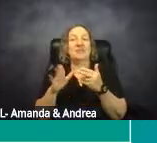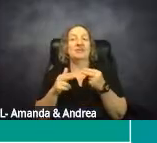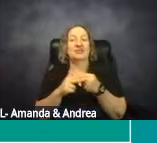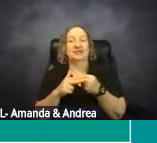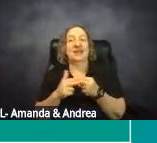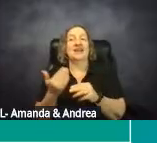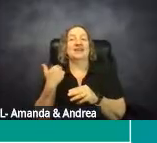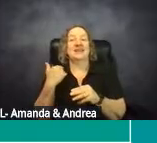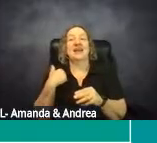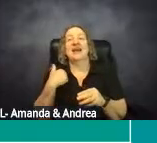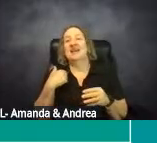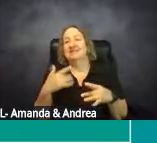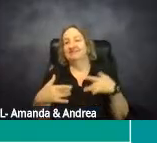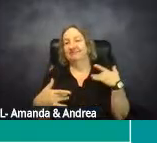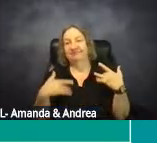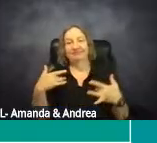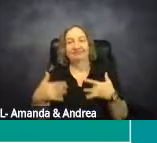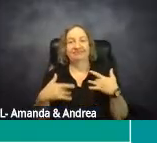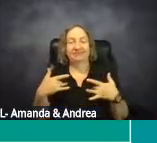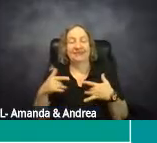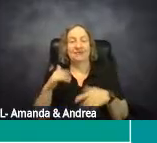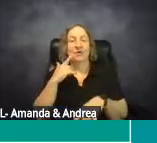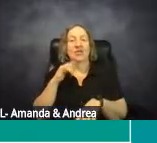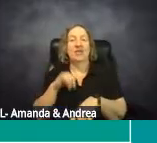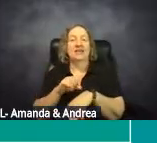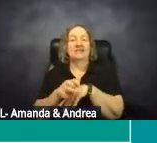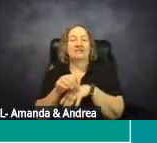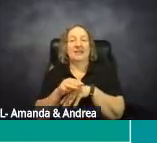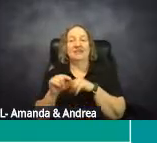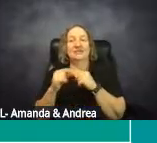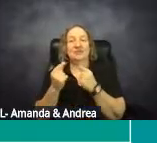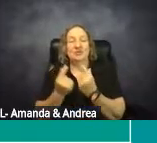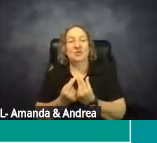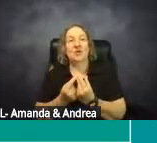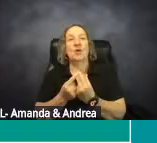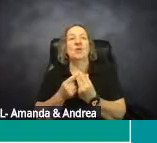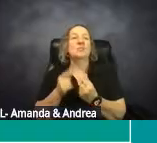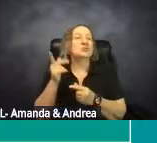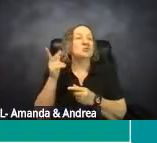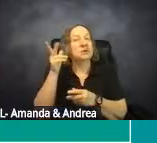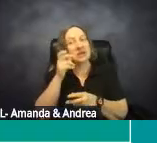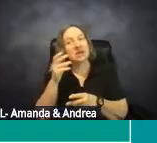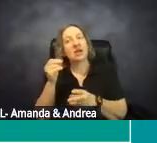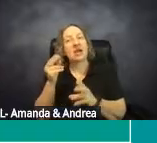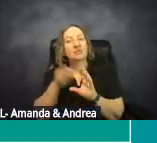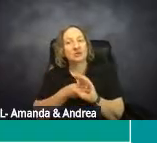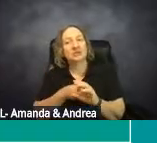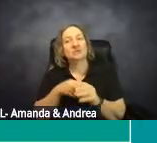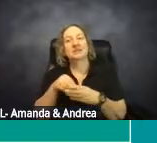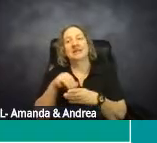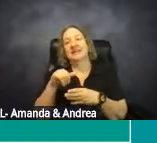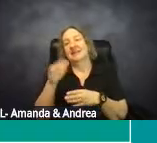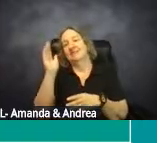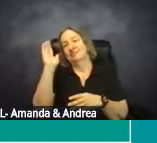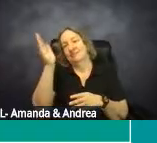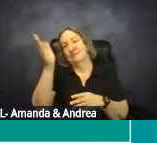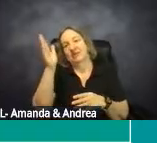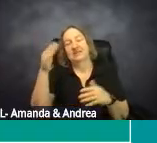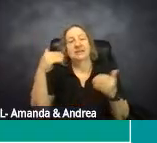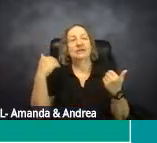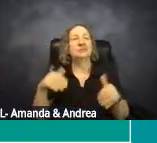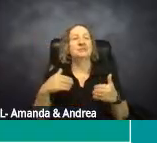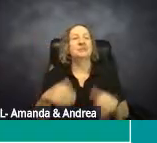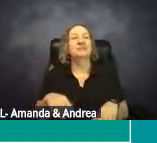and excited for this advisory group to hear and participate in this presentation. And